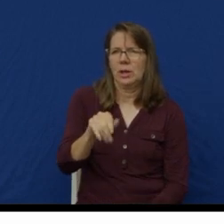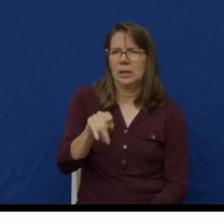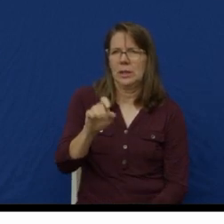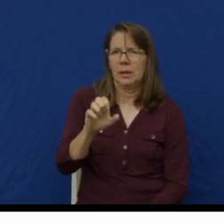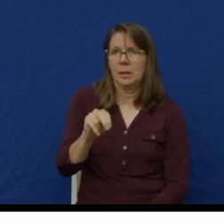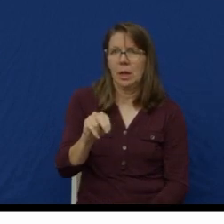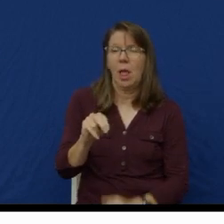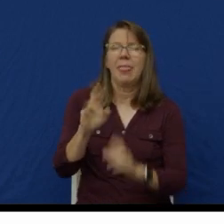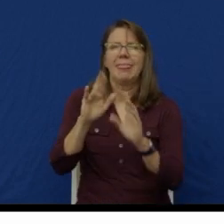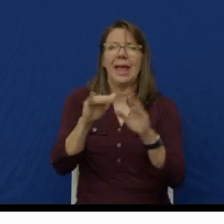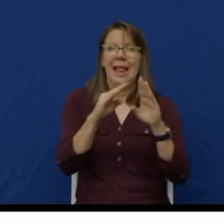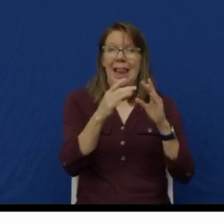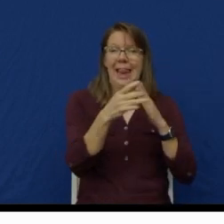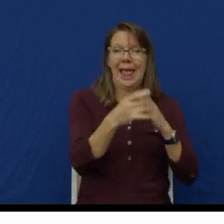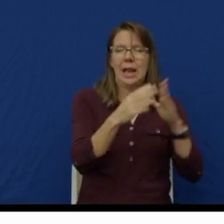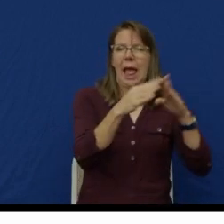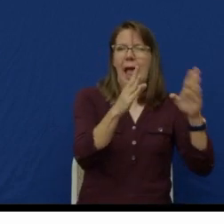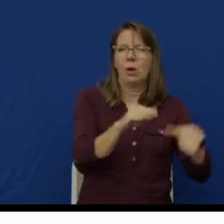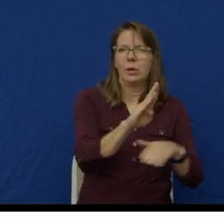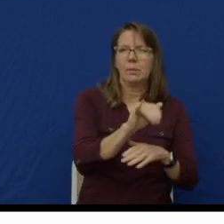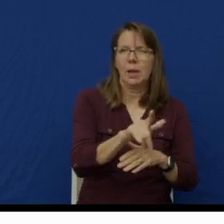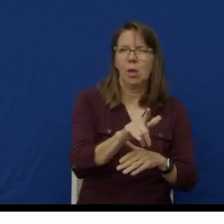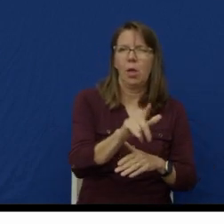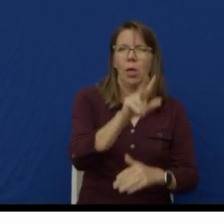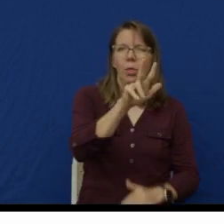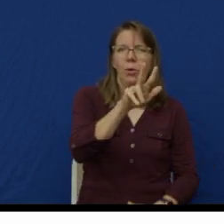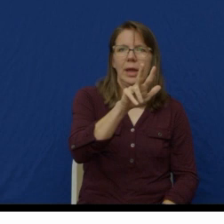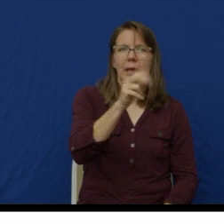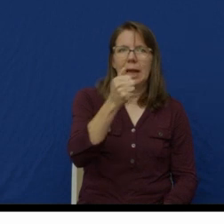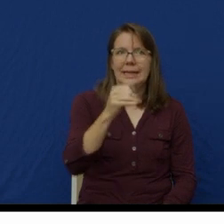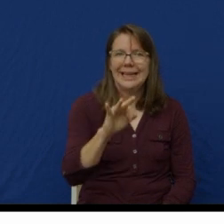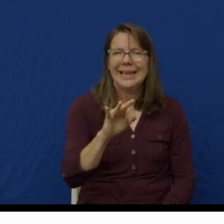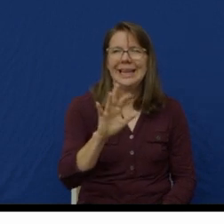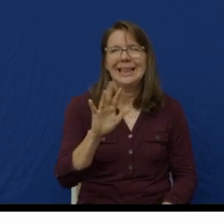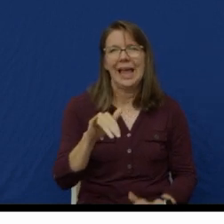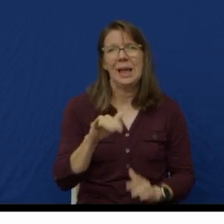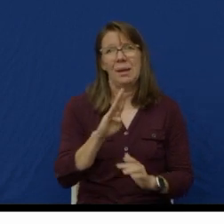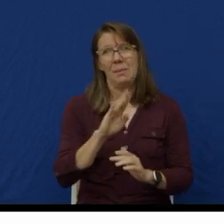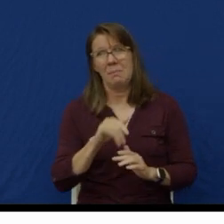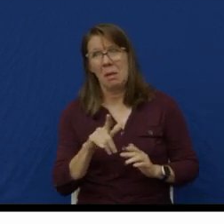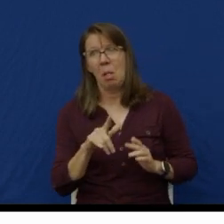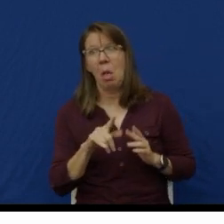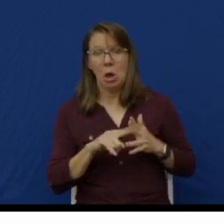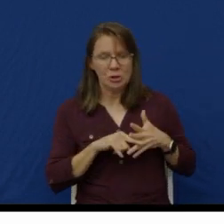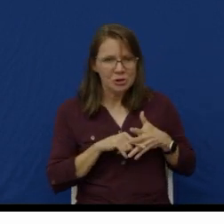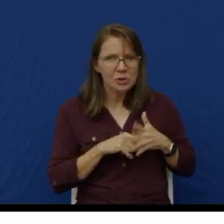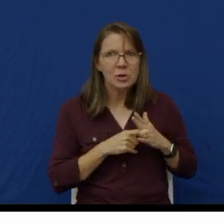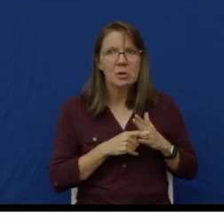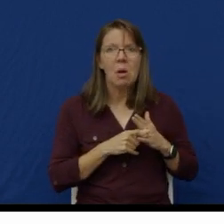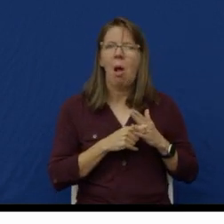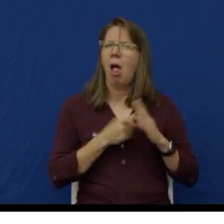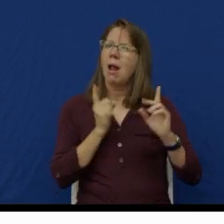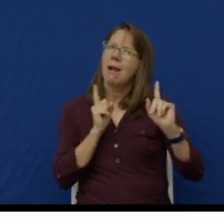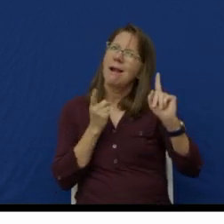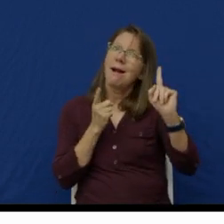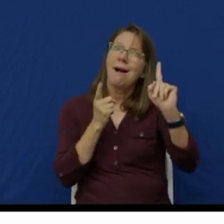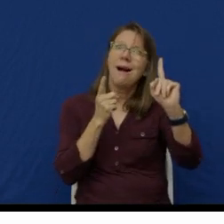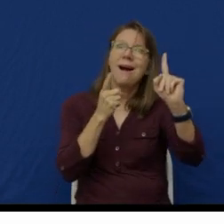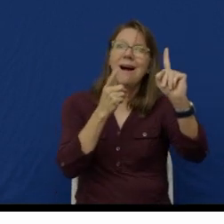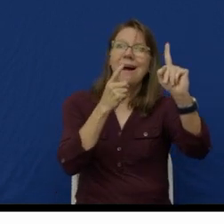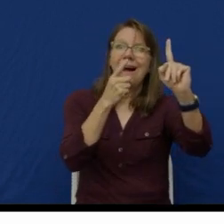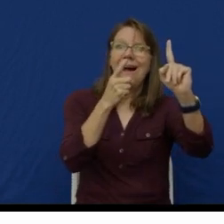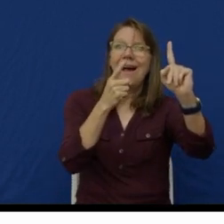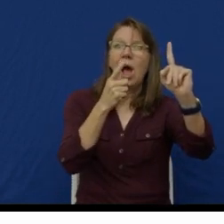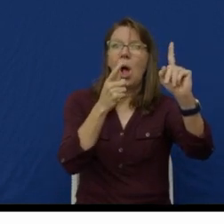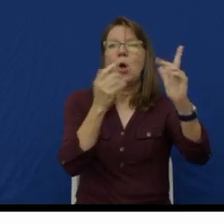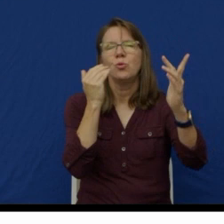Bill 319. This was the omnibus bill for recruitment and retention. It started out really ambitious. We knew it would get scaled back.